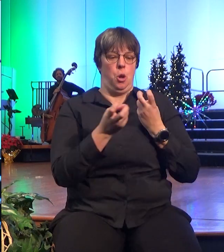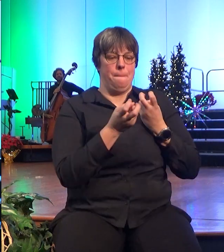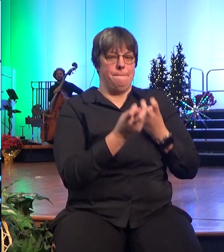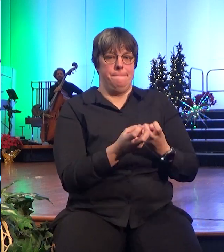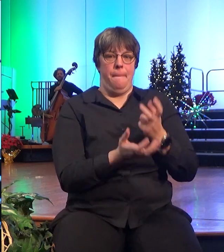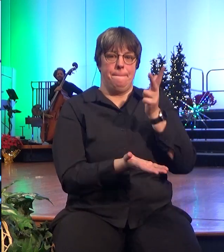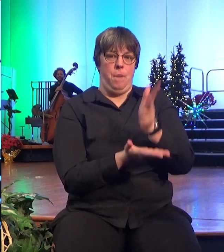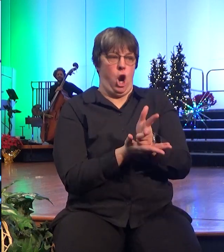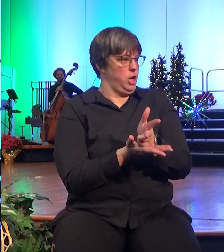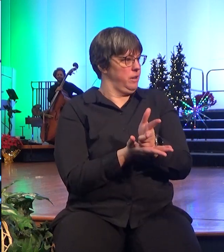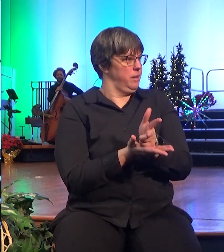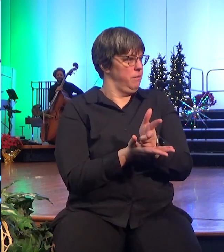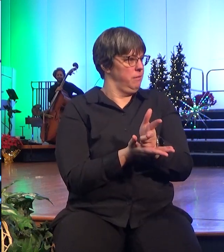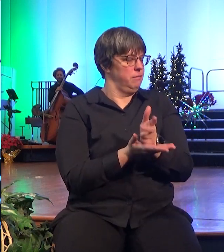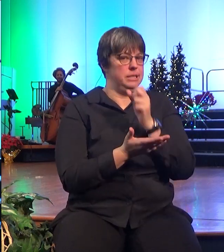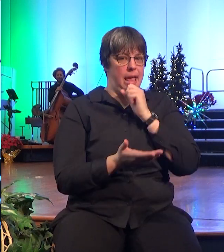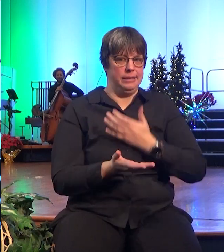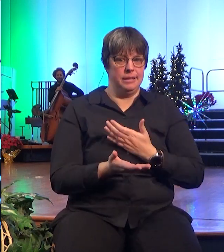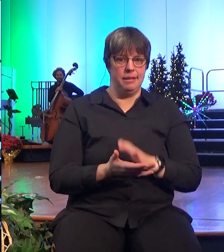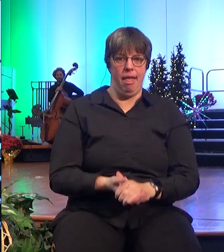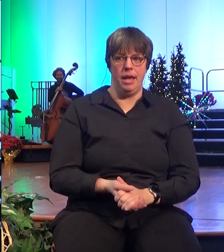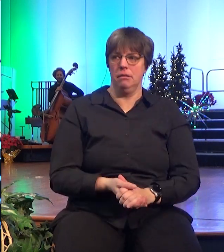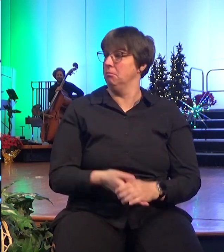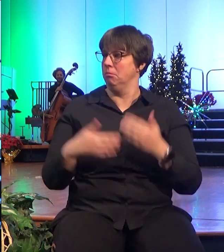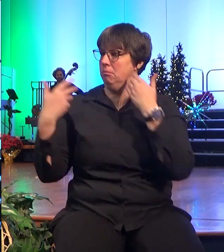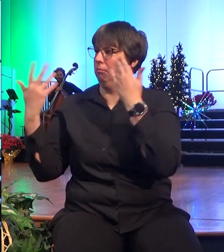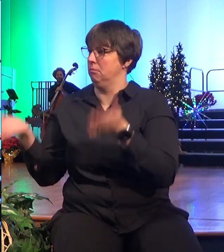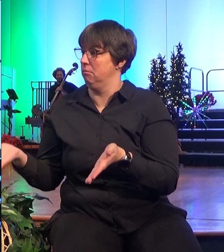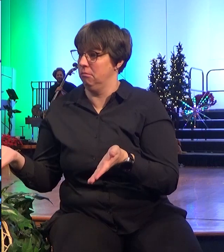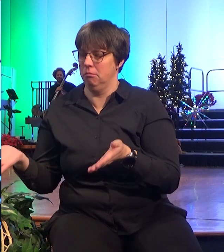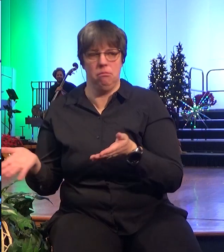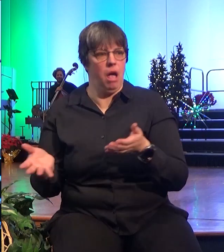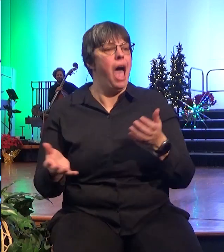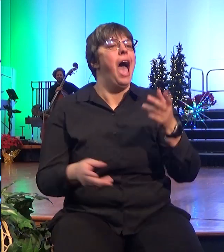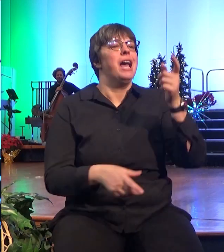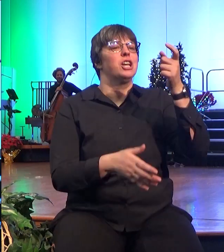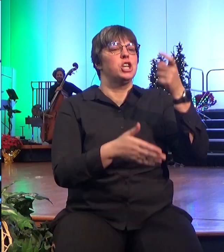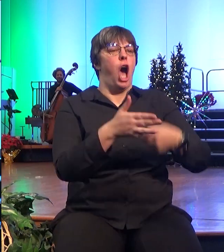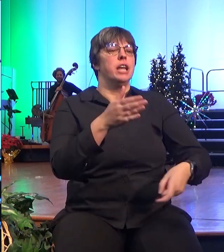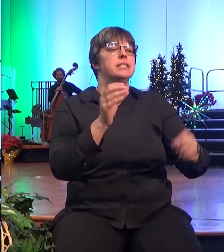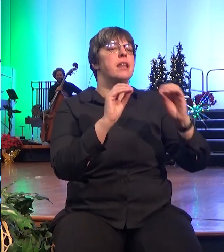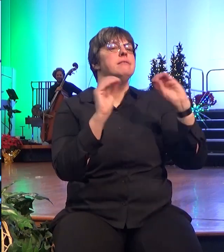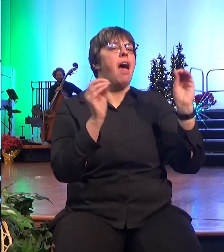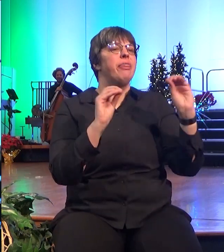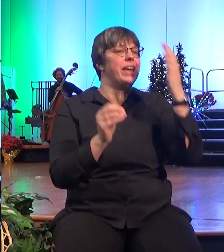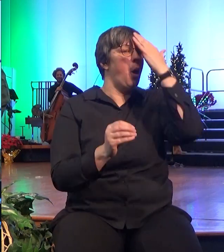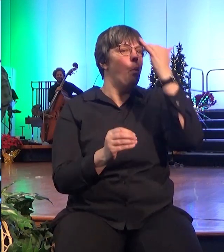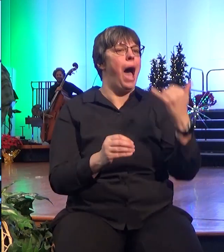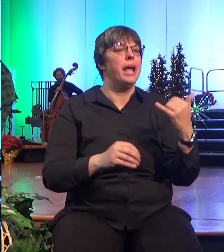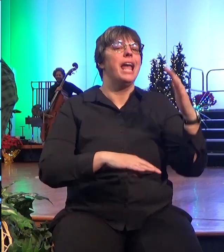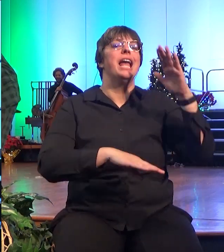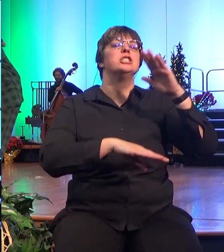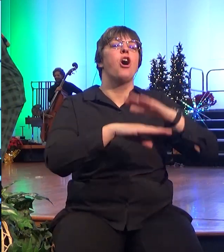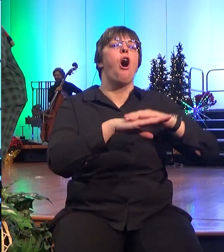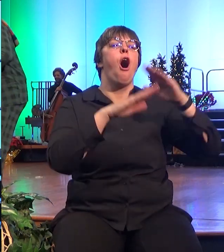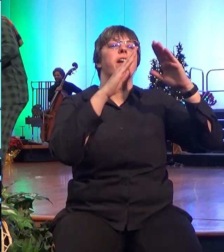know. How much does it cost? Doesn't cost anything. It's on the house.